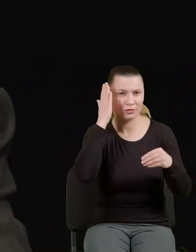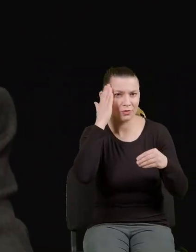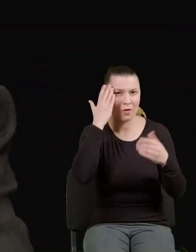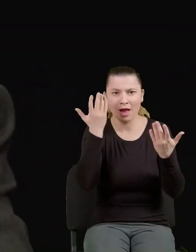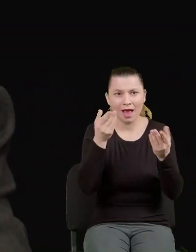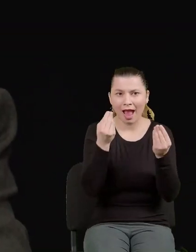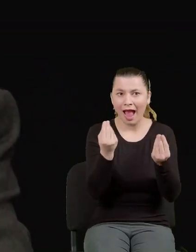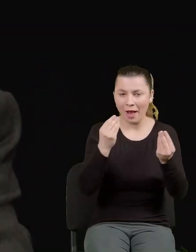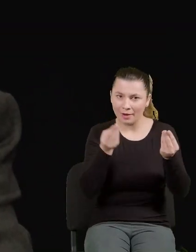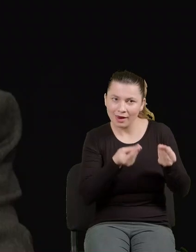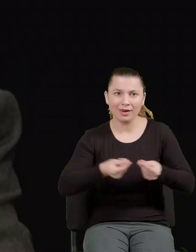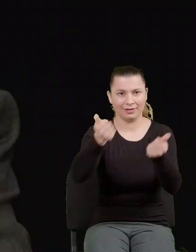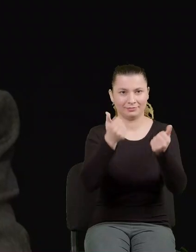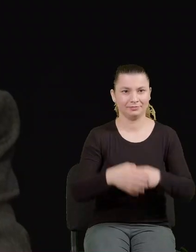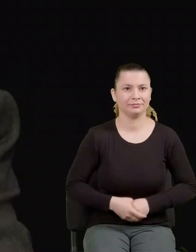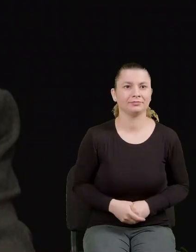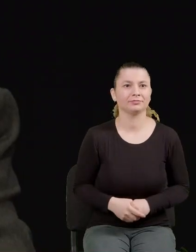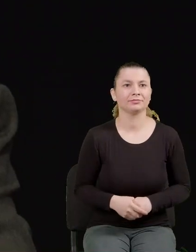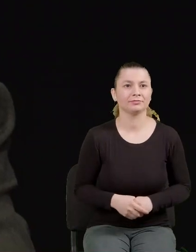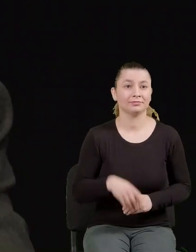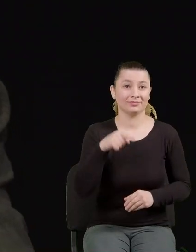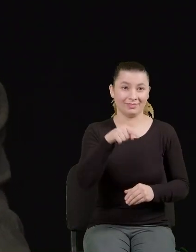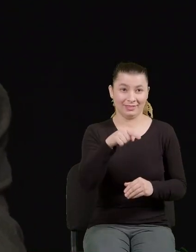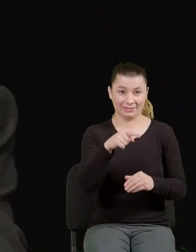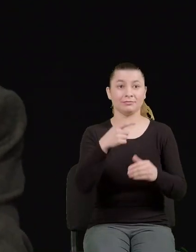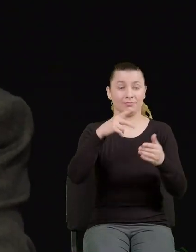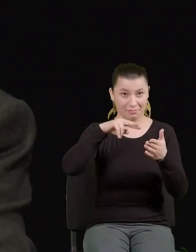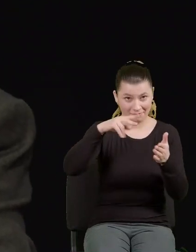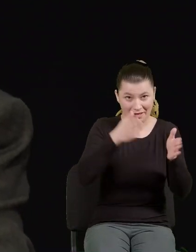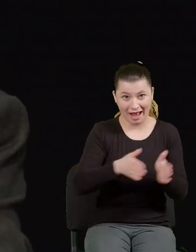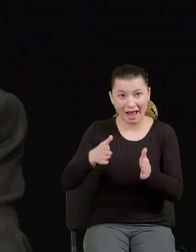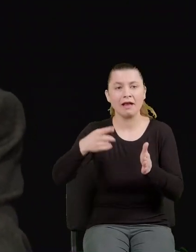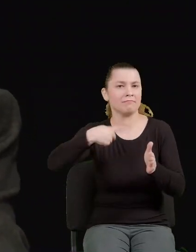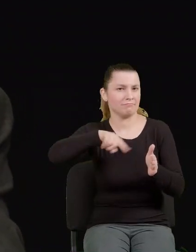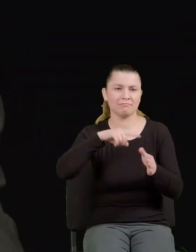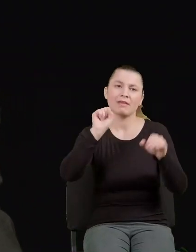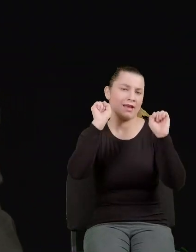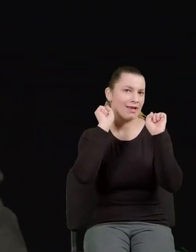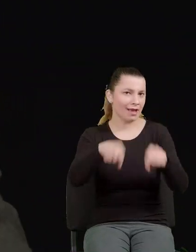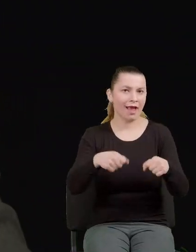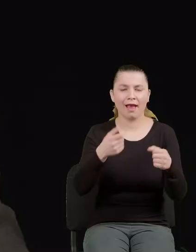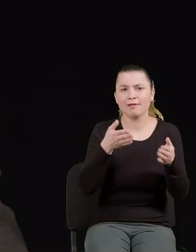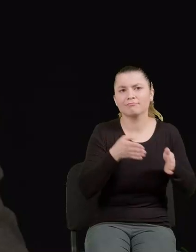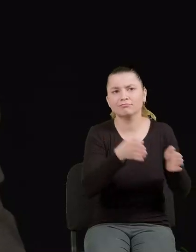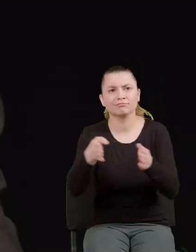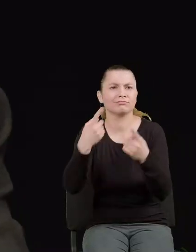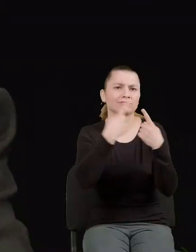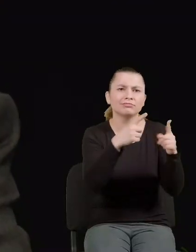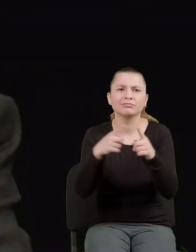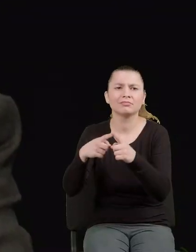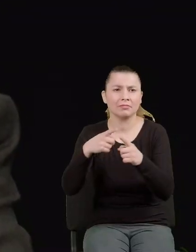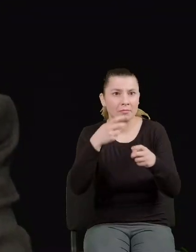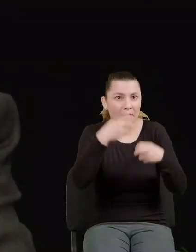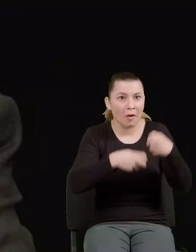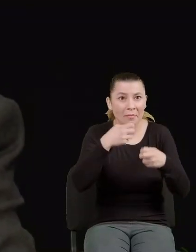would actually maybe go above and beyond what would be normally considered under economic efficiency when you just look at normal investment.